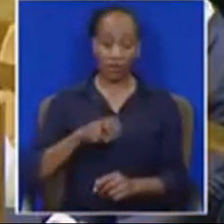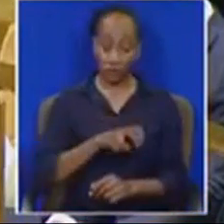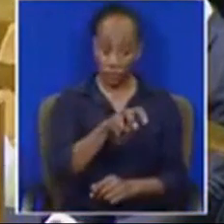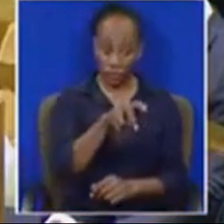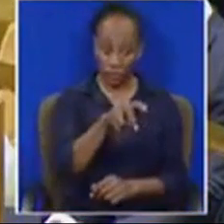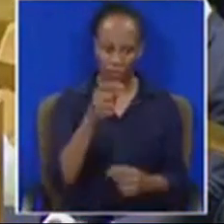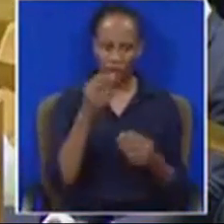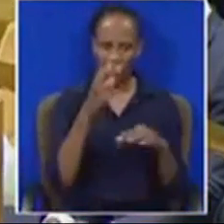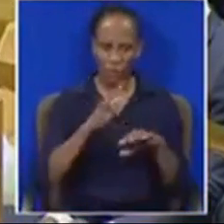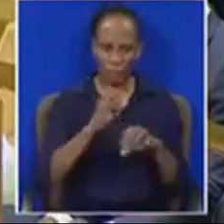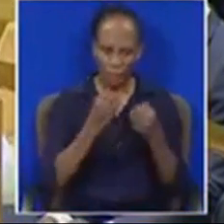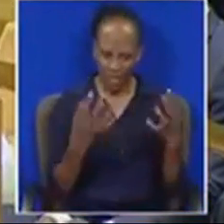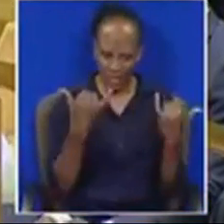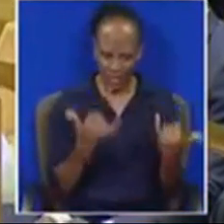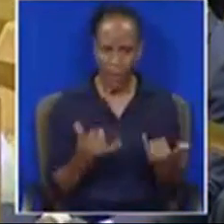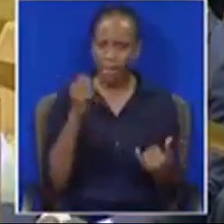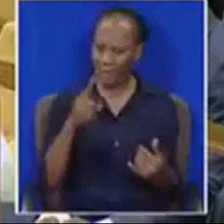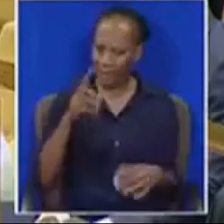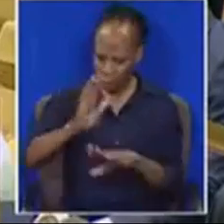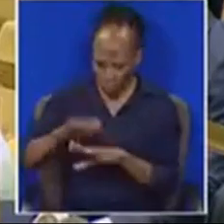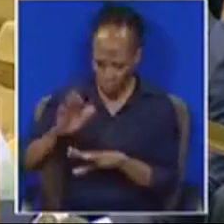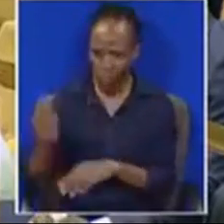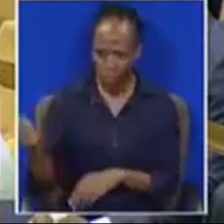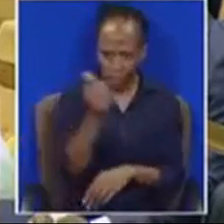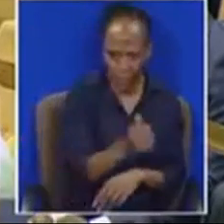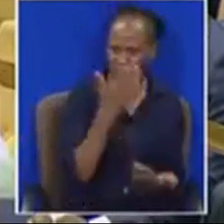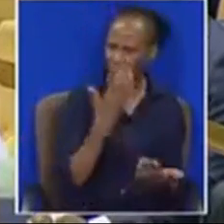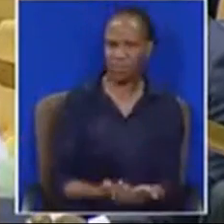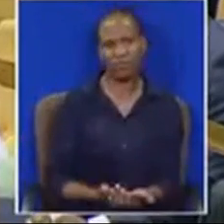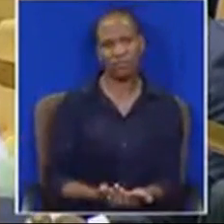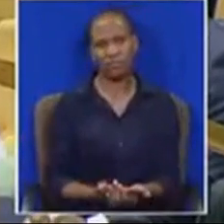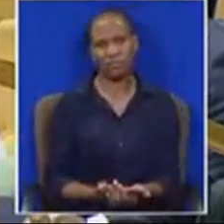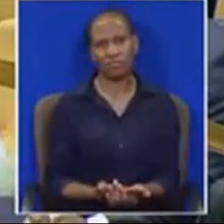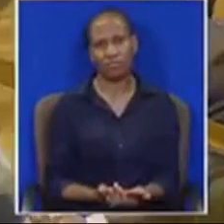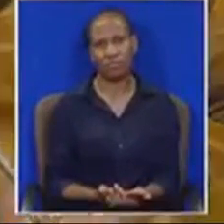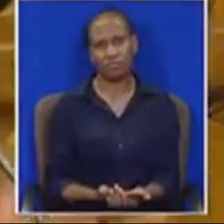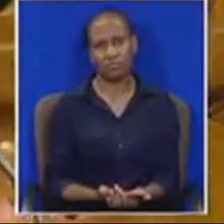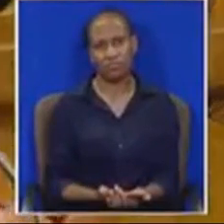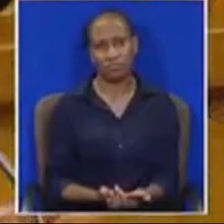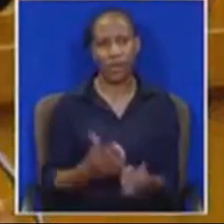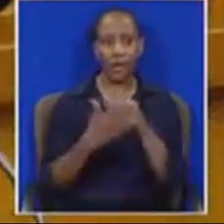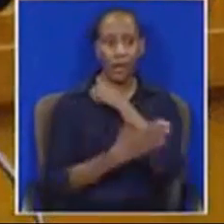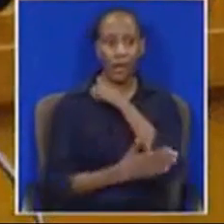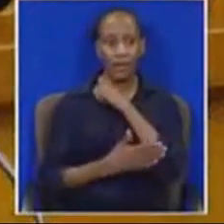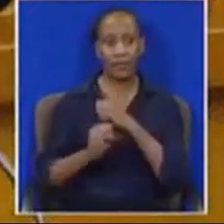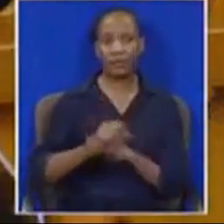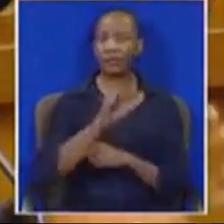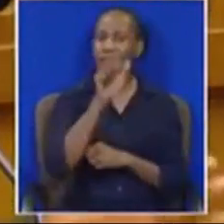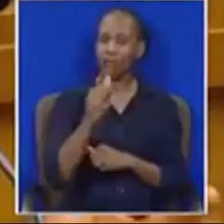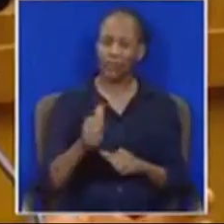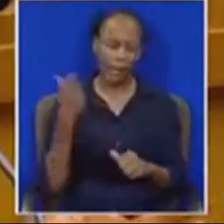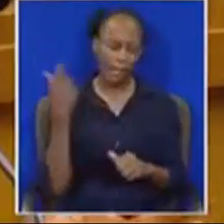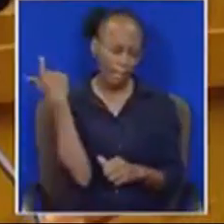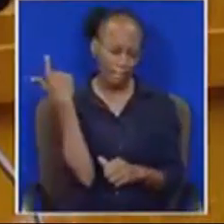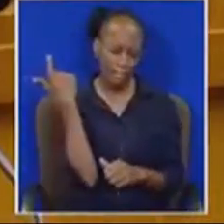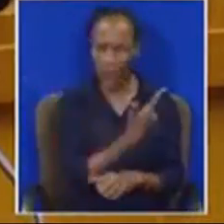tourism. There's just no reason. We have the most beautiful country in the whole